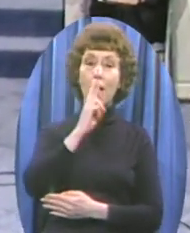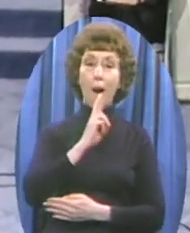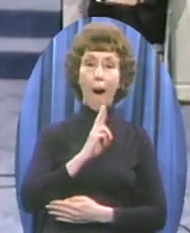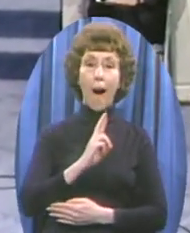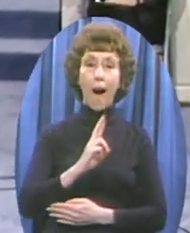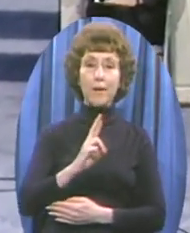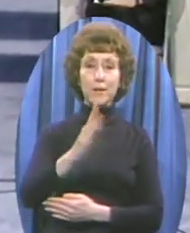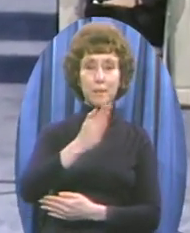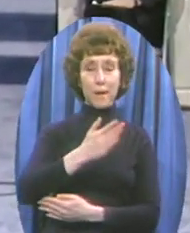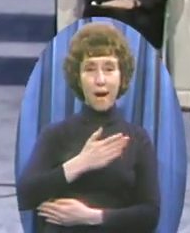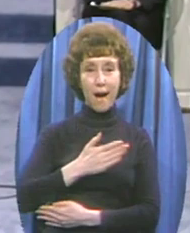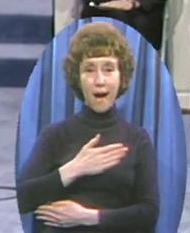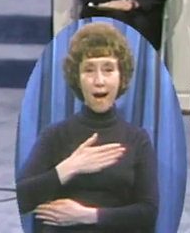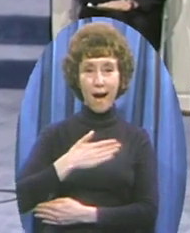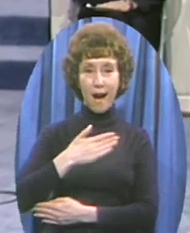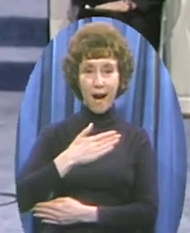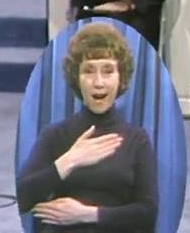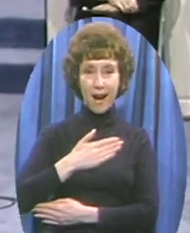thou art